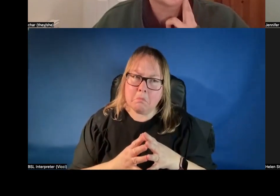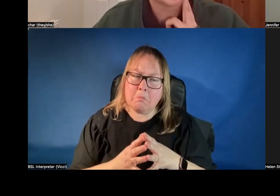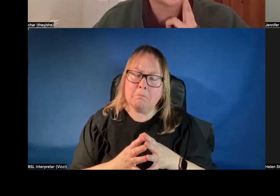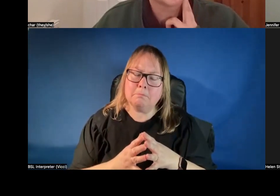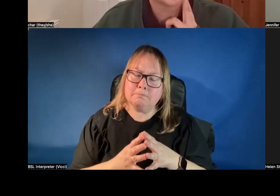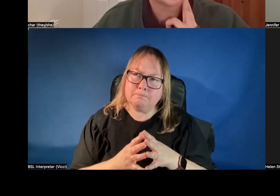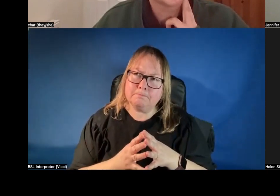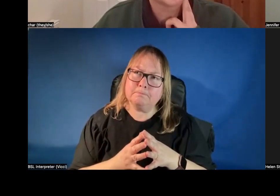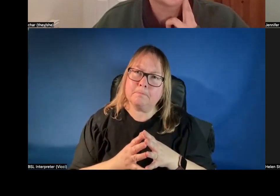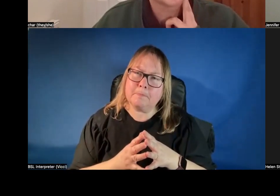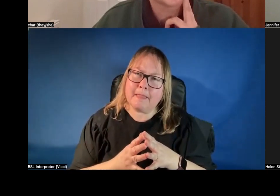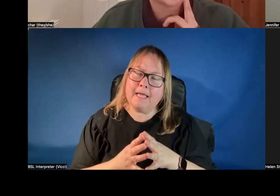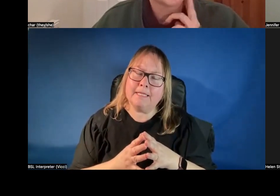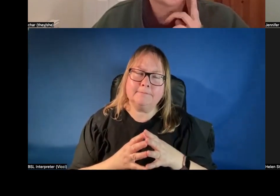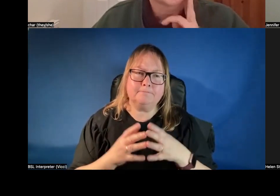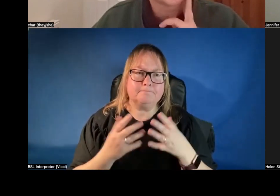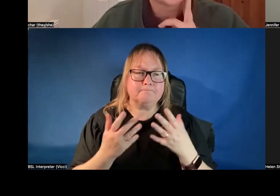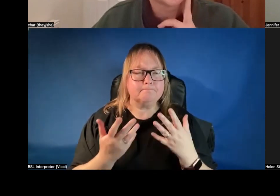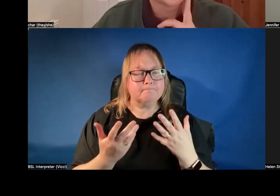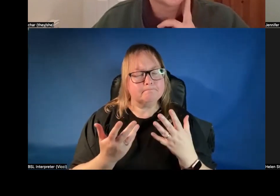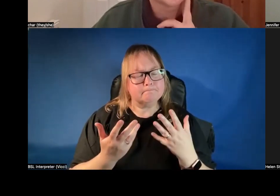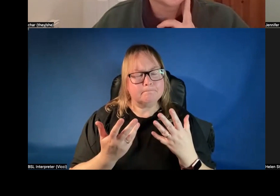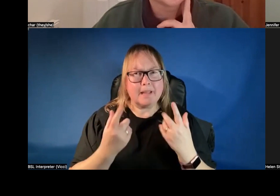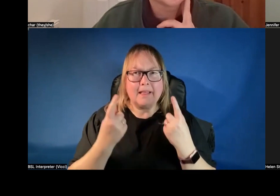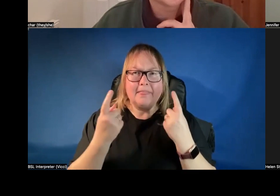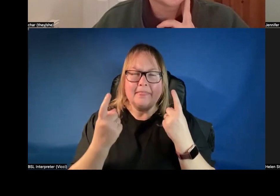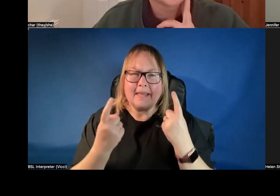around being